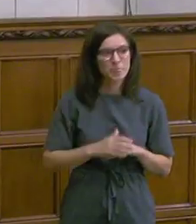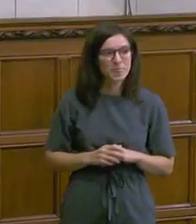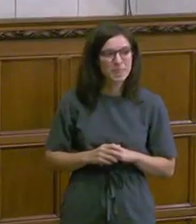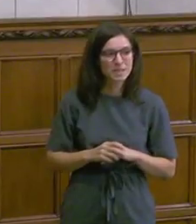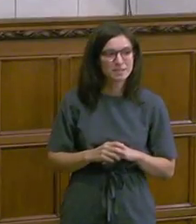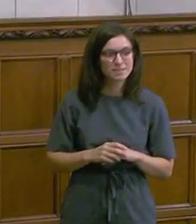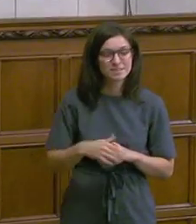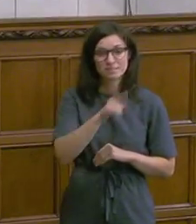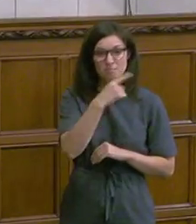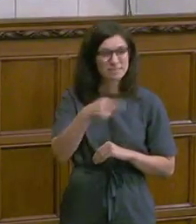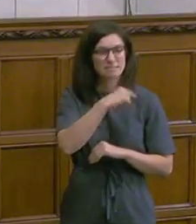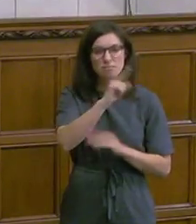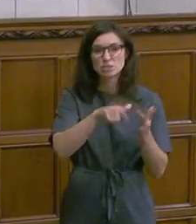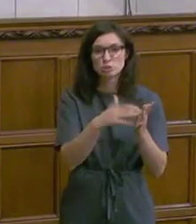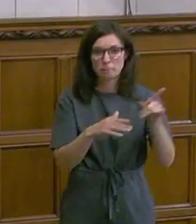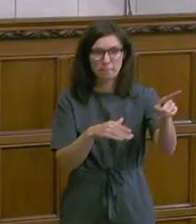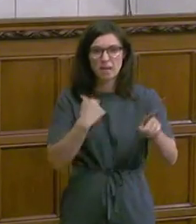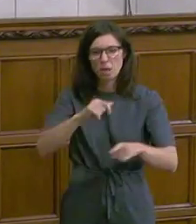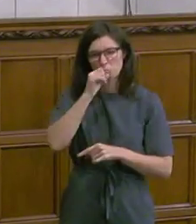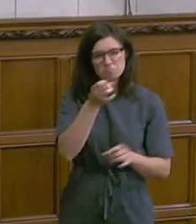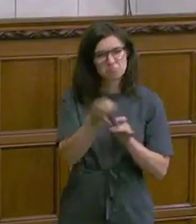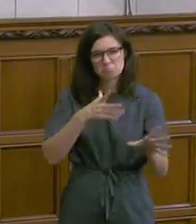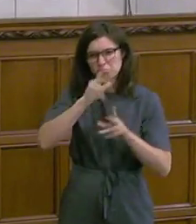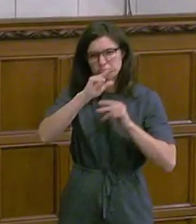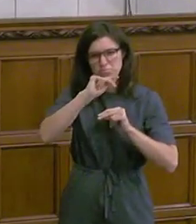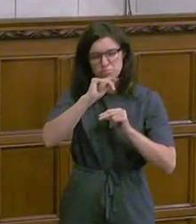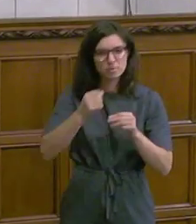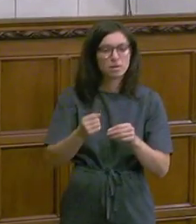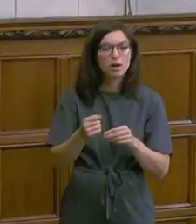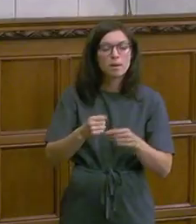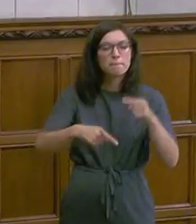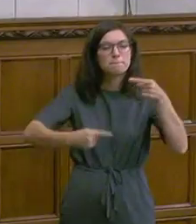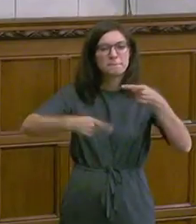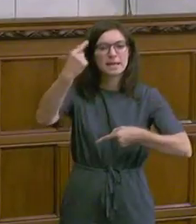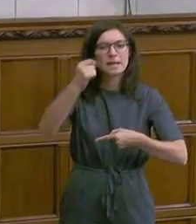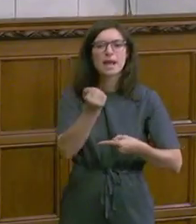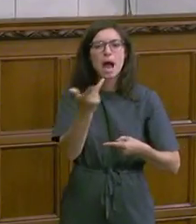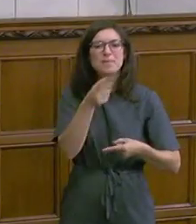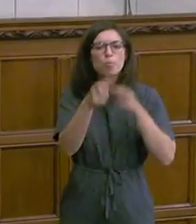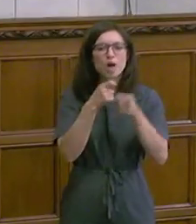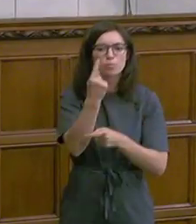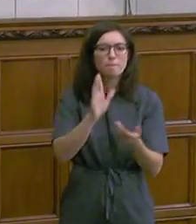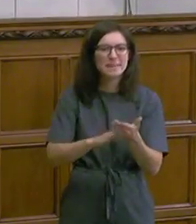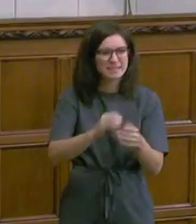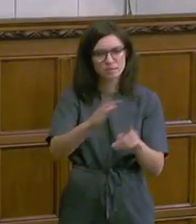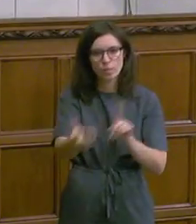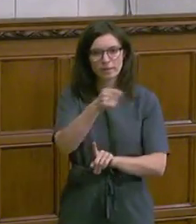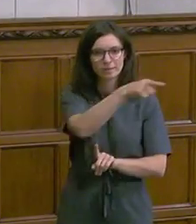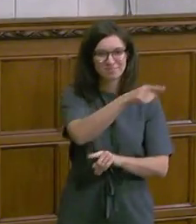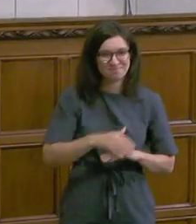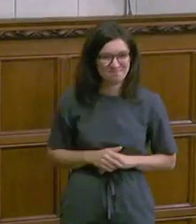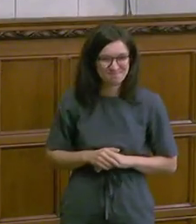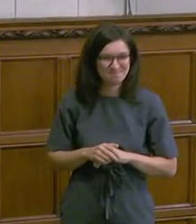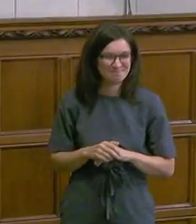more words to the minute than any other MP. Now, I'm not quite sure what she means by that, but I think I probably know what she's saying. So it's slow it down. So I've tried over the last few years